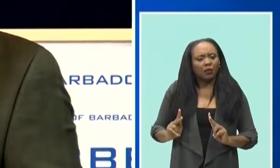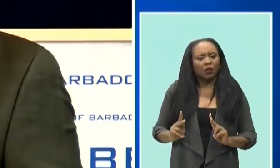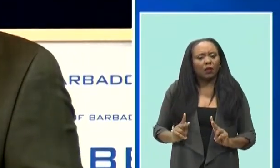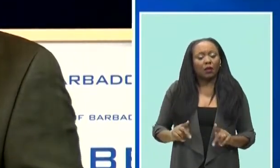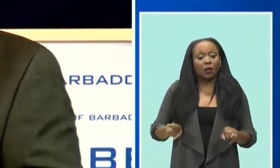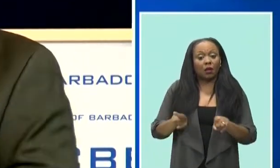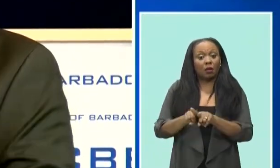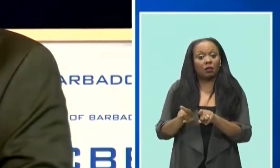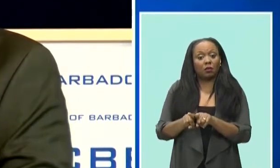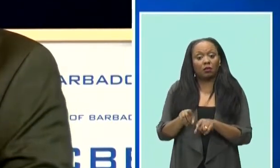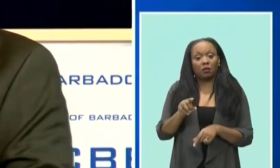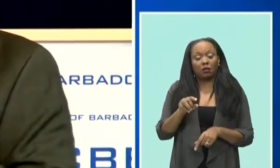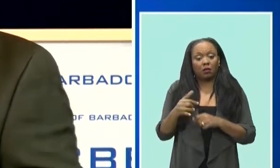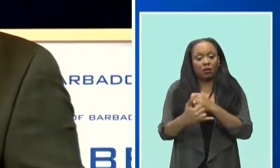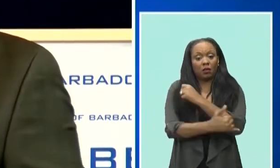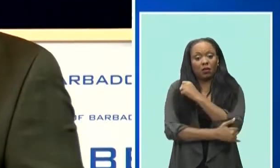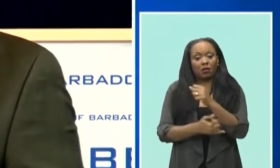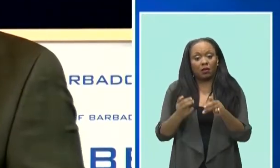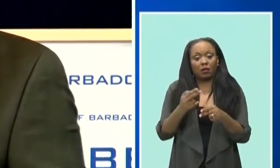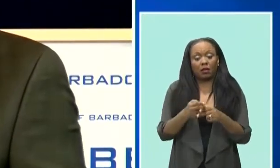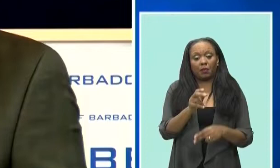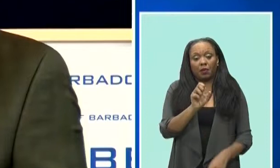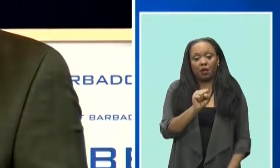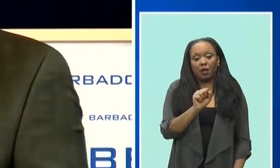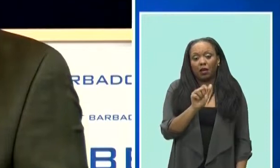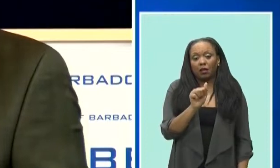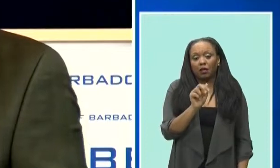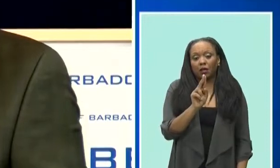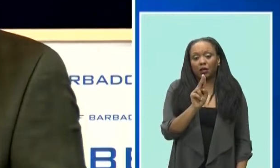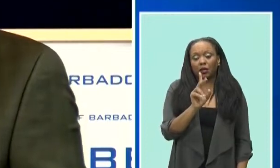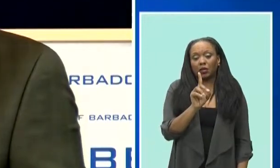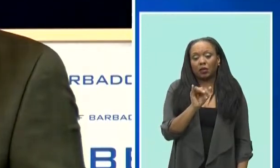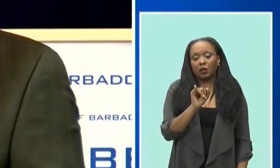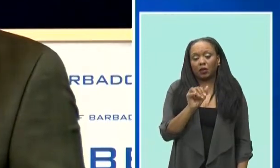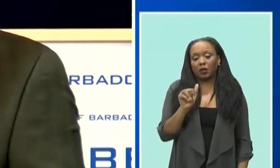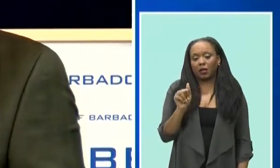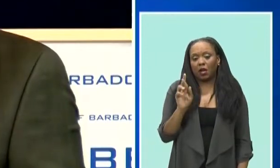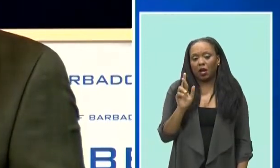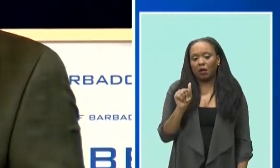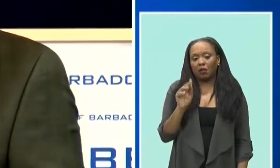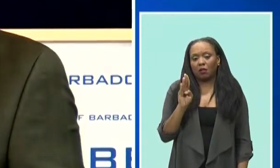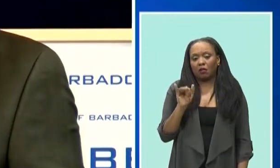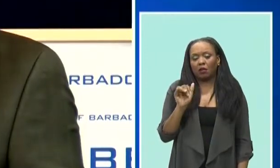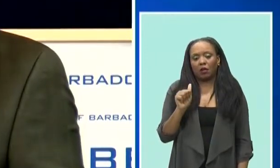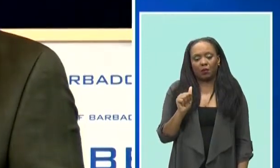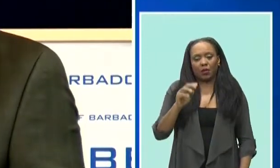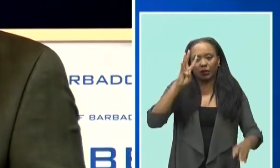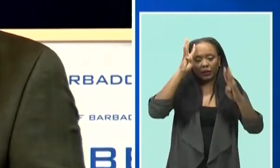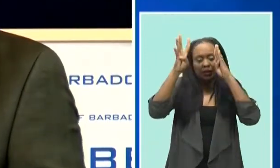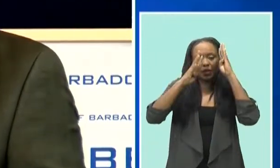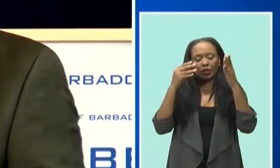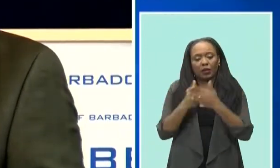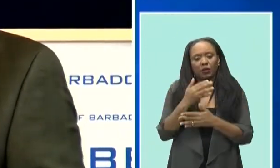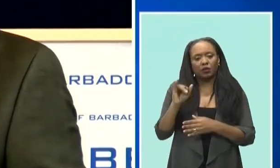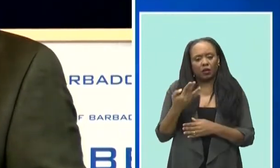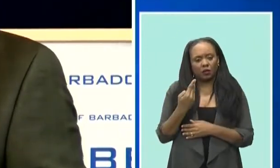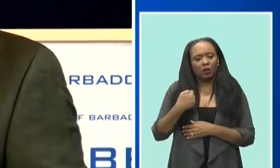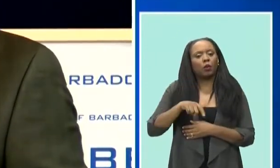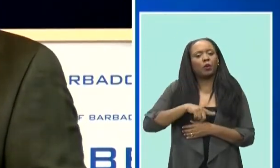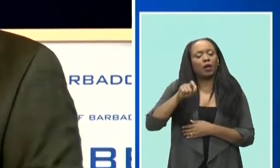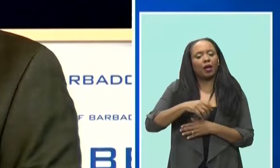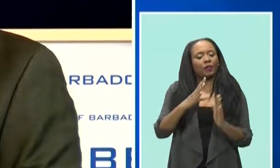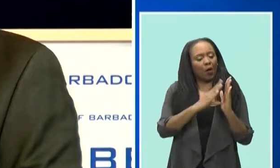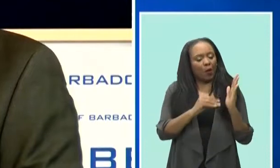Saudi Arabia is harnessing the sun and expanding its solar capacity to create new jobs. We can and must do the